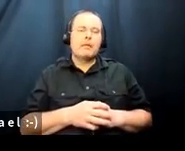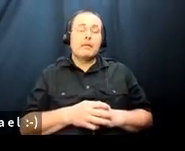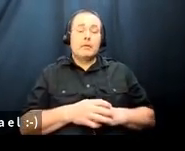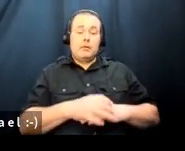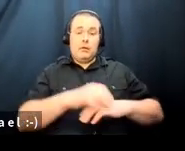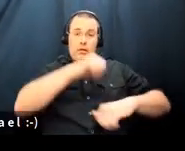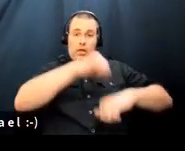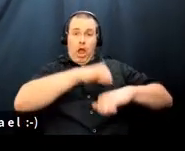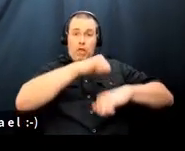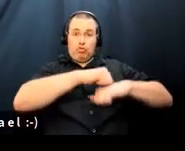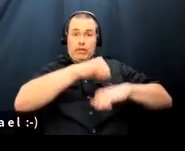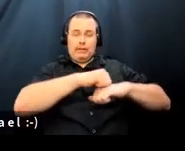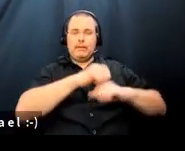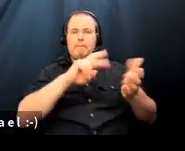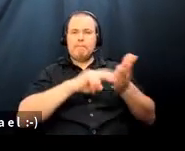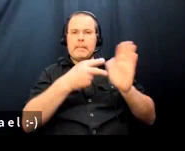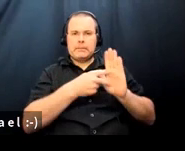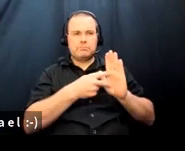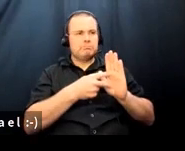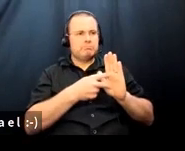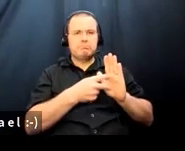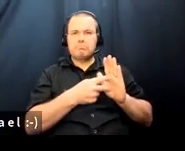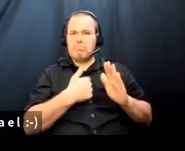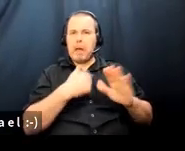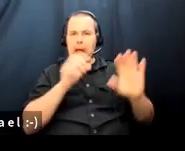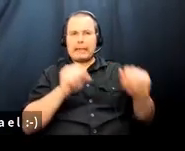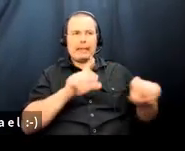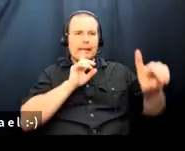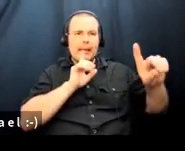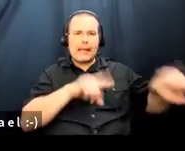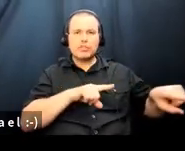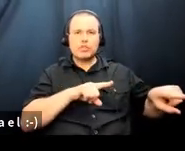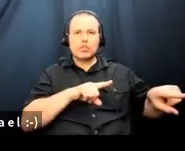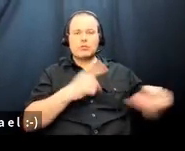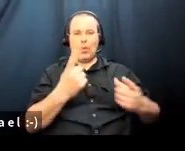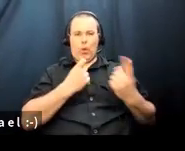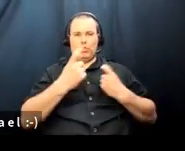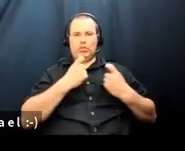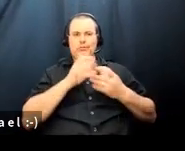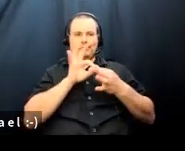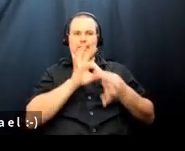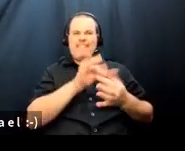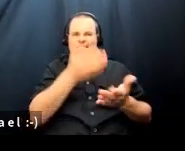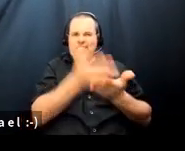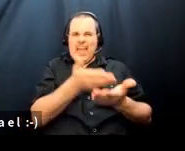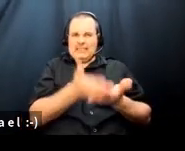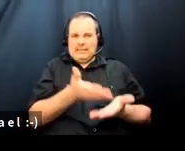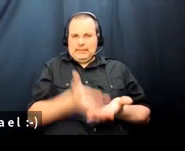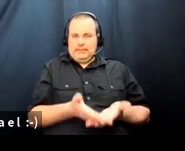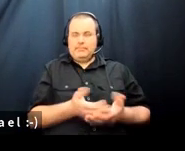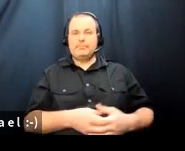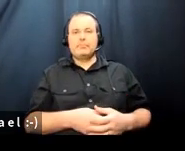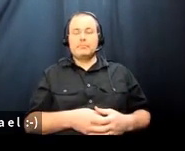Concrete means I can answer questions that are fact-based. If I say the